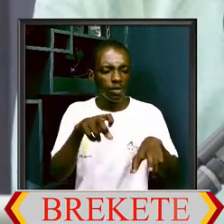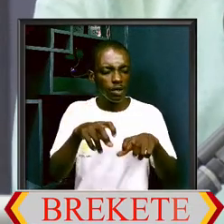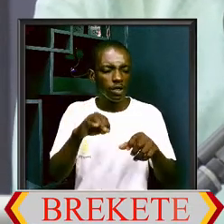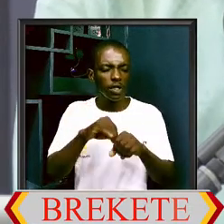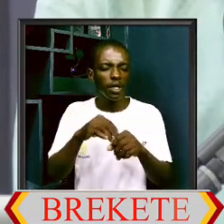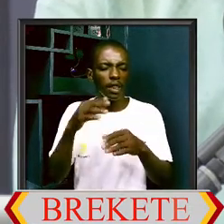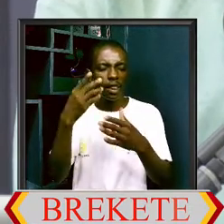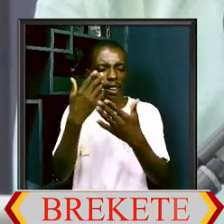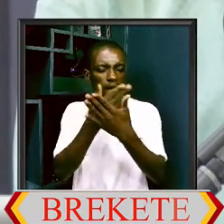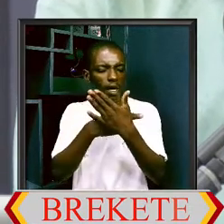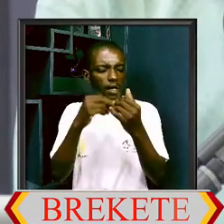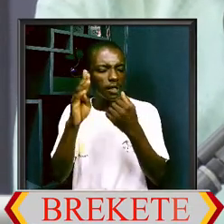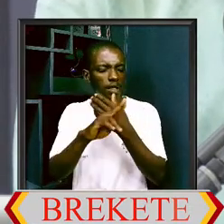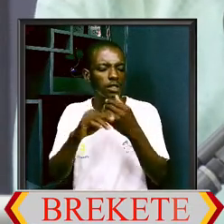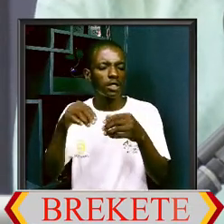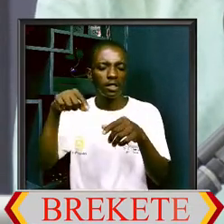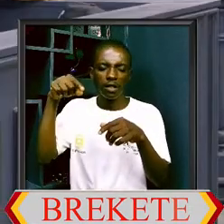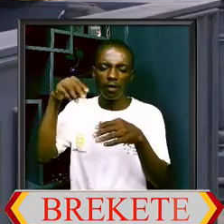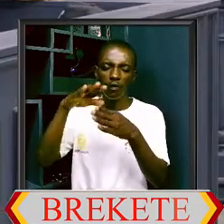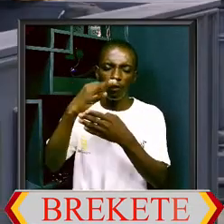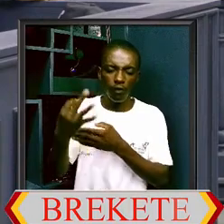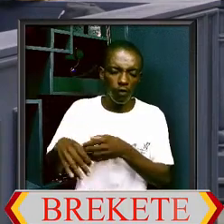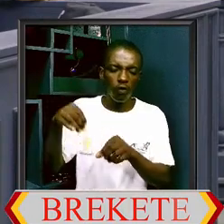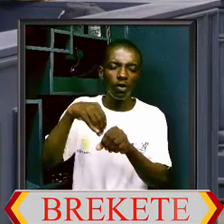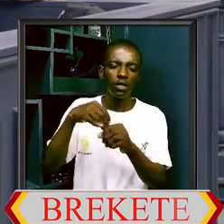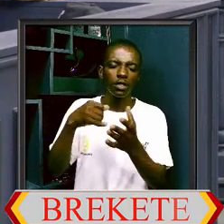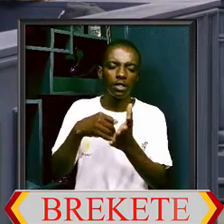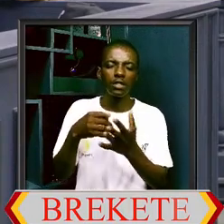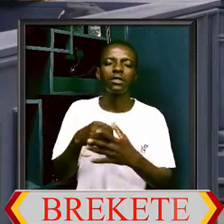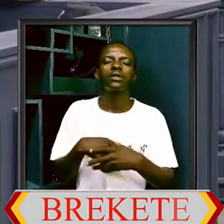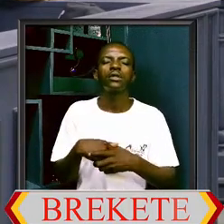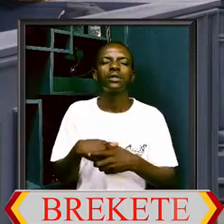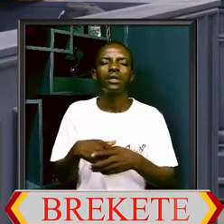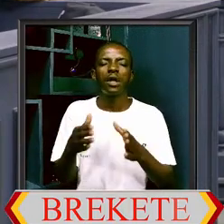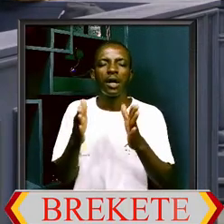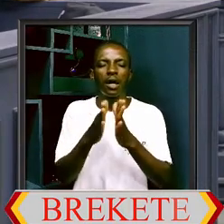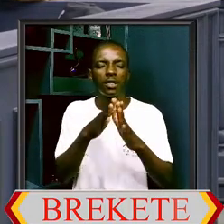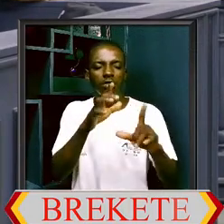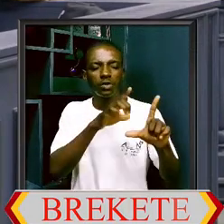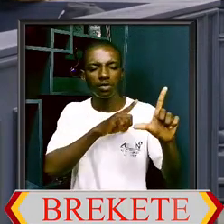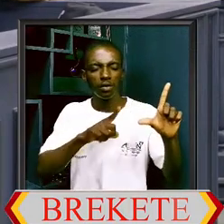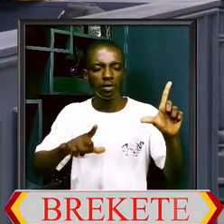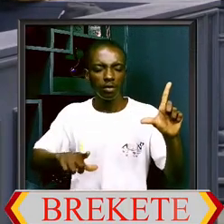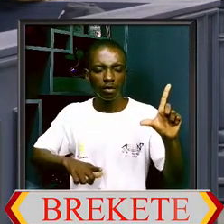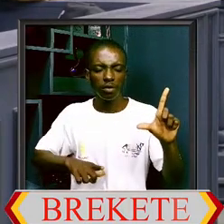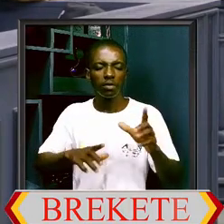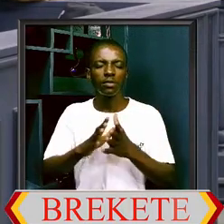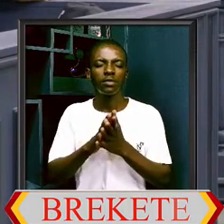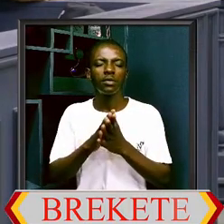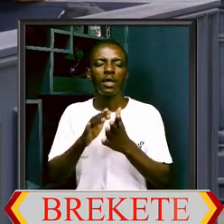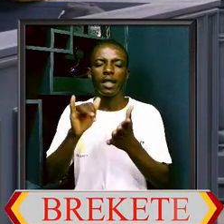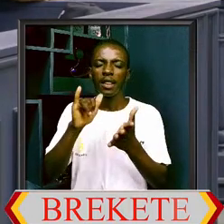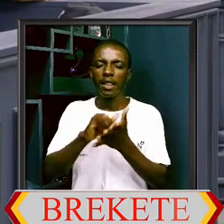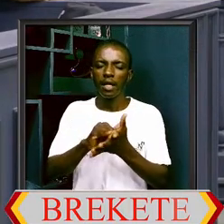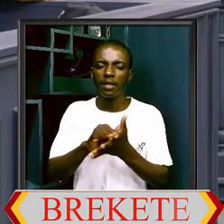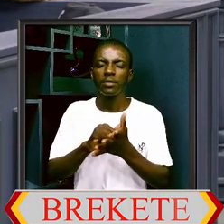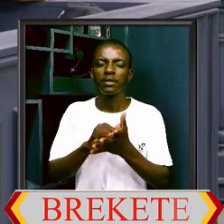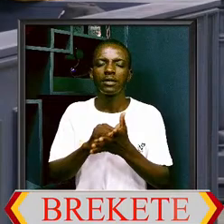in darkness let them fall into it amen I ask oh Lord